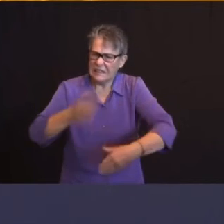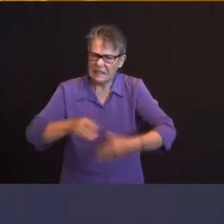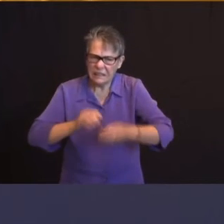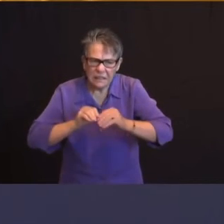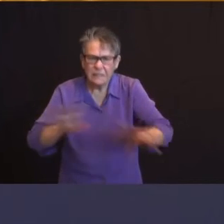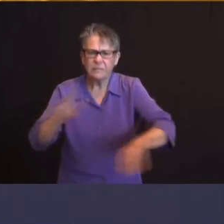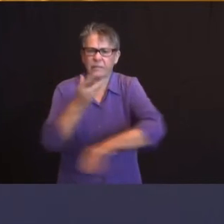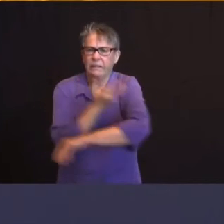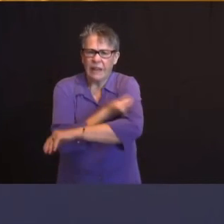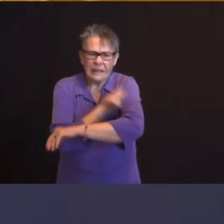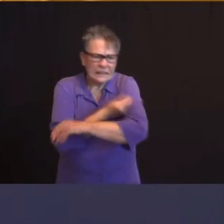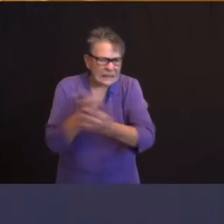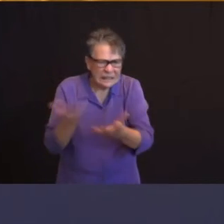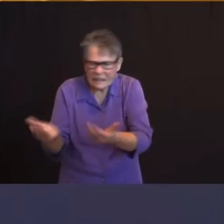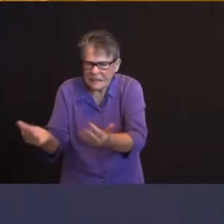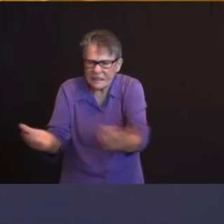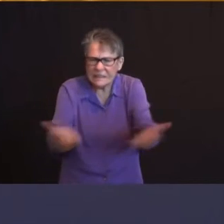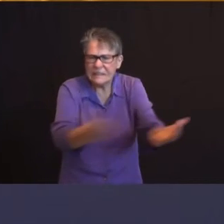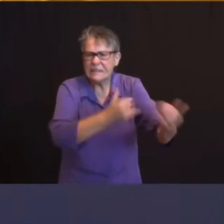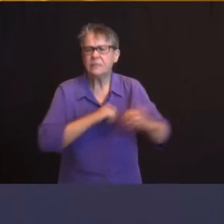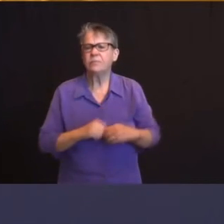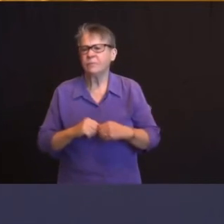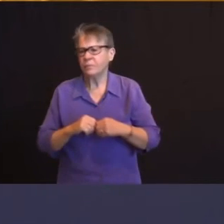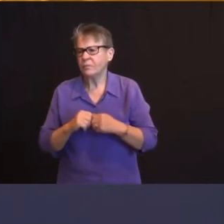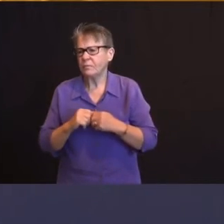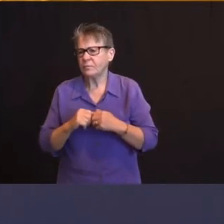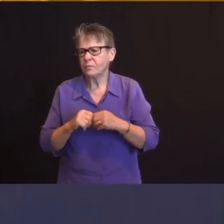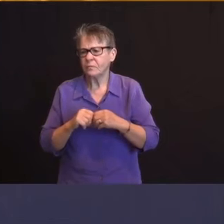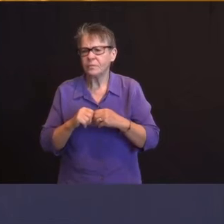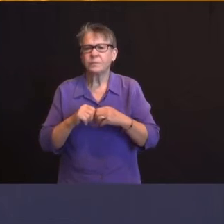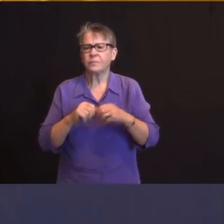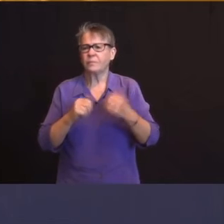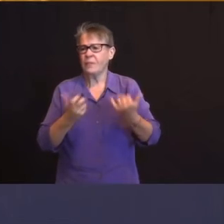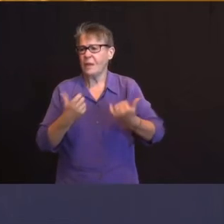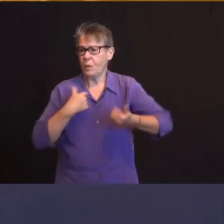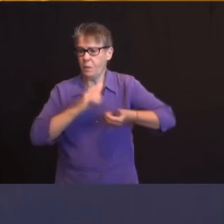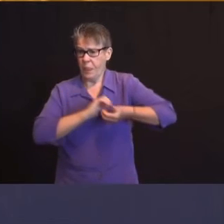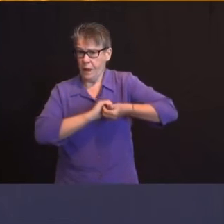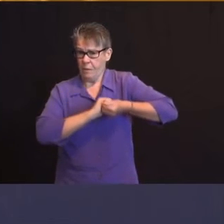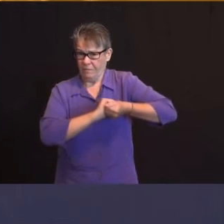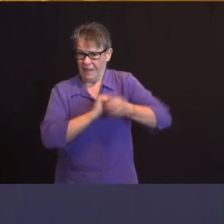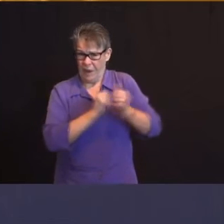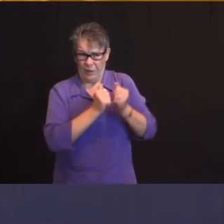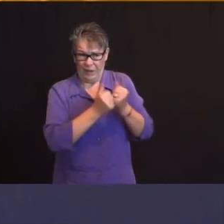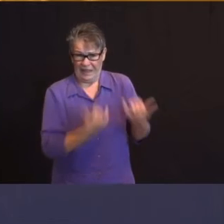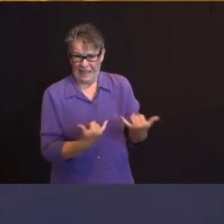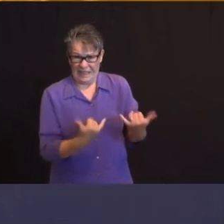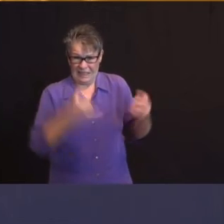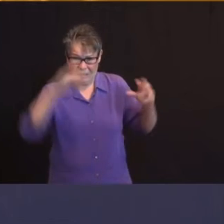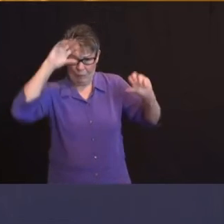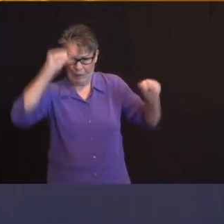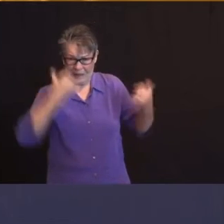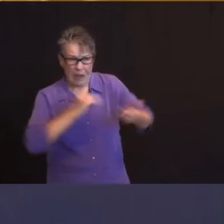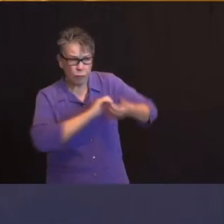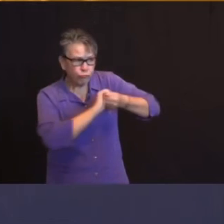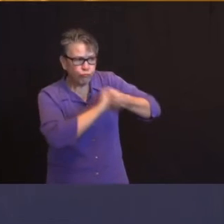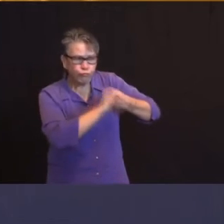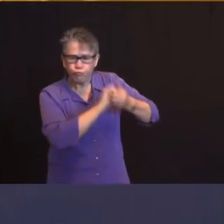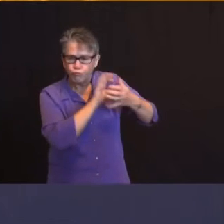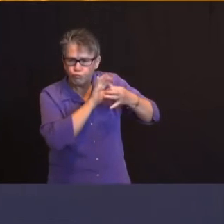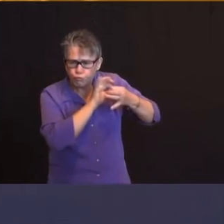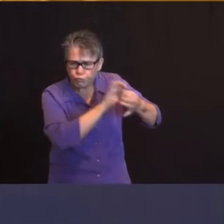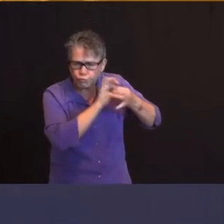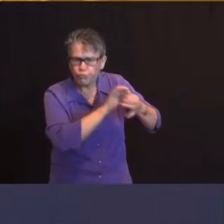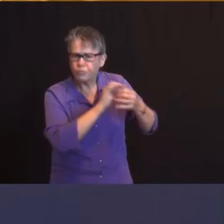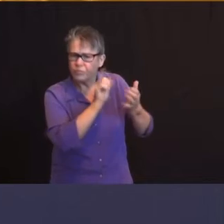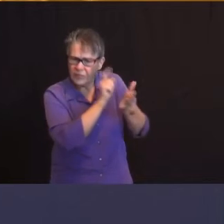and partnership, it must be said, with the current administration throughout this pandemic. From the near weekly video conferences with